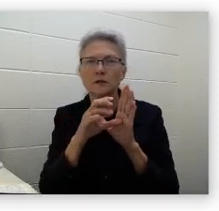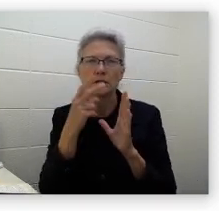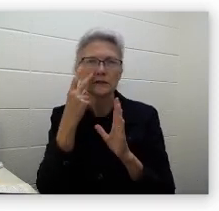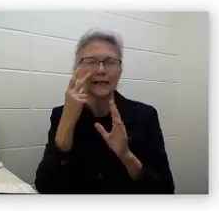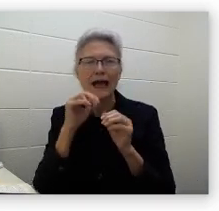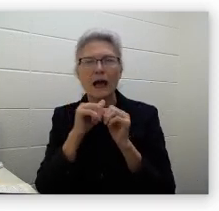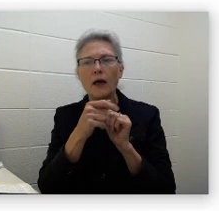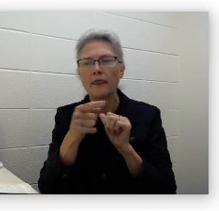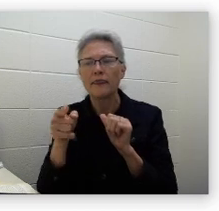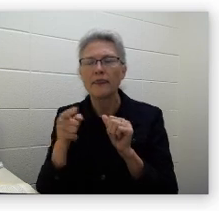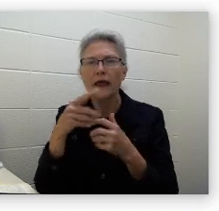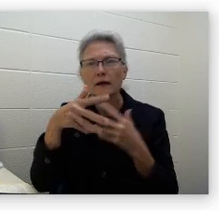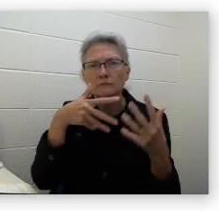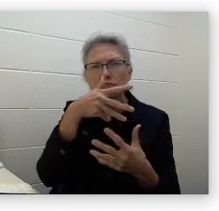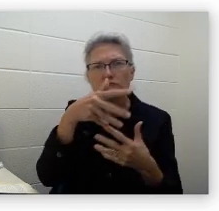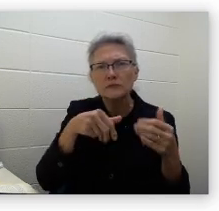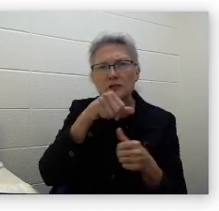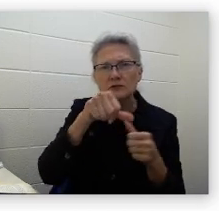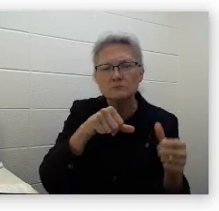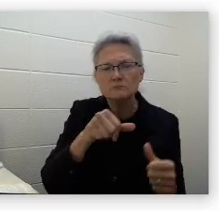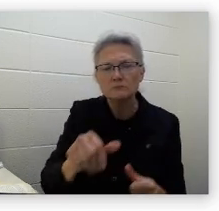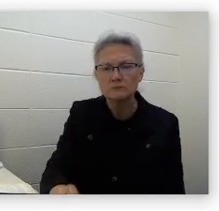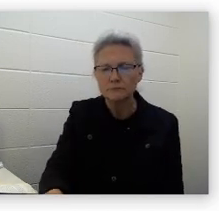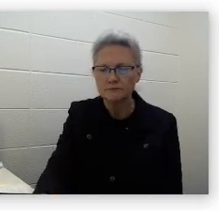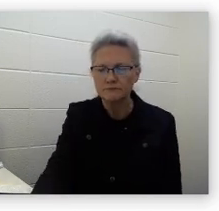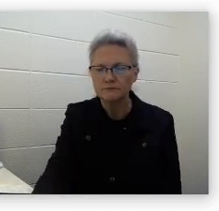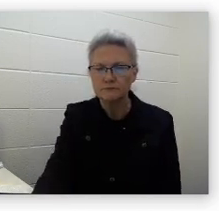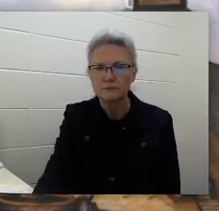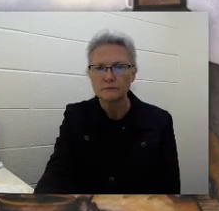how they interact with each other.